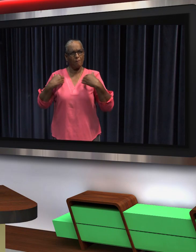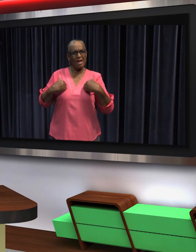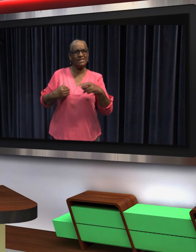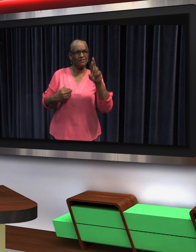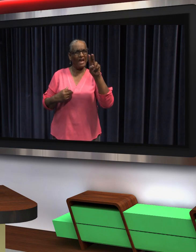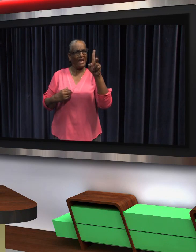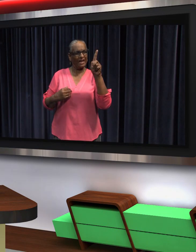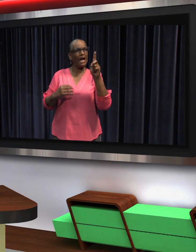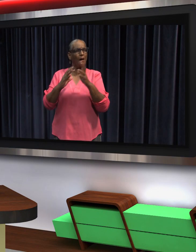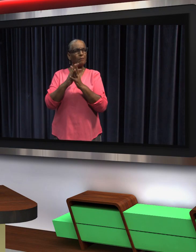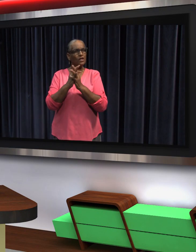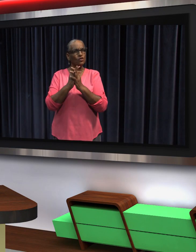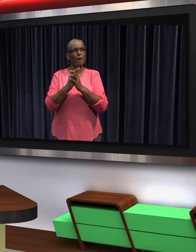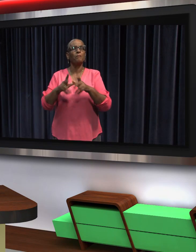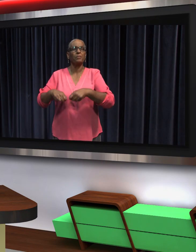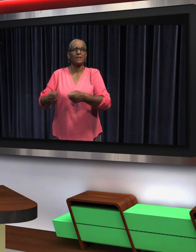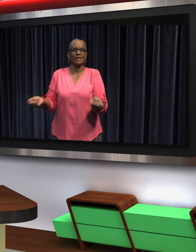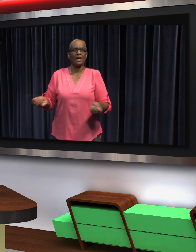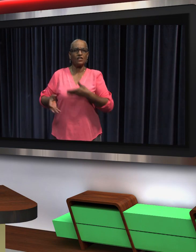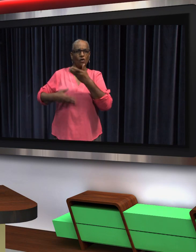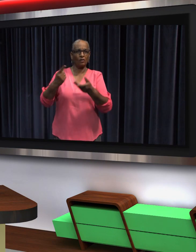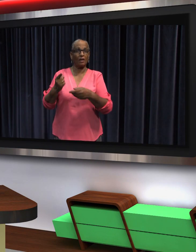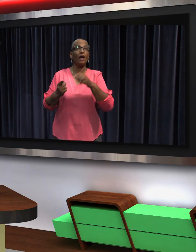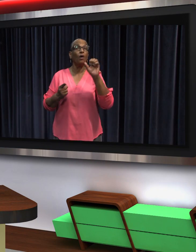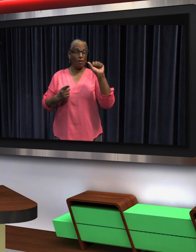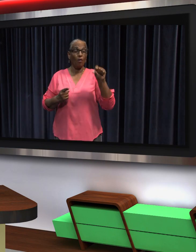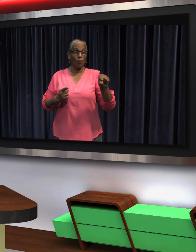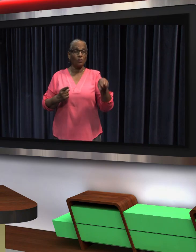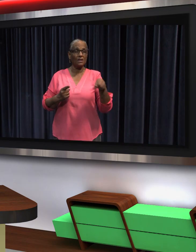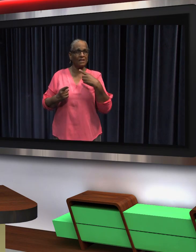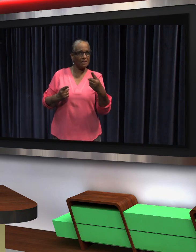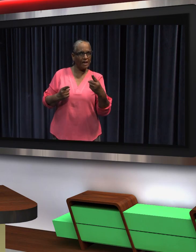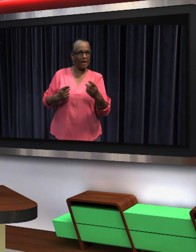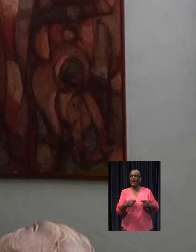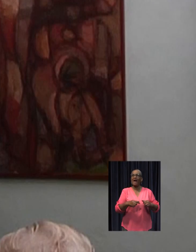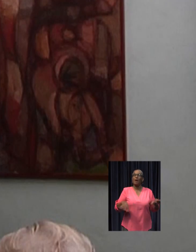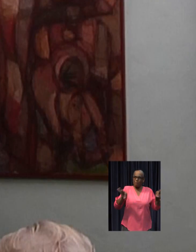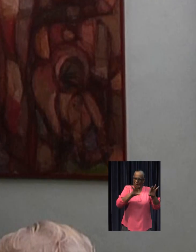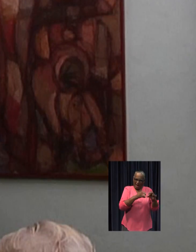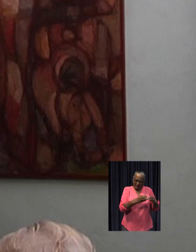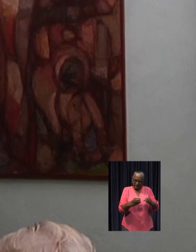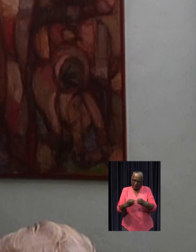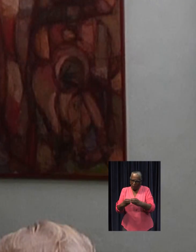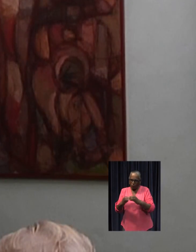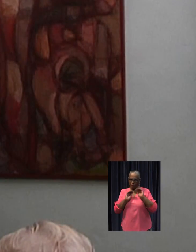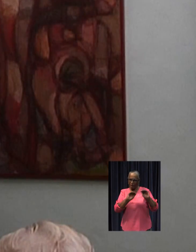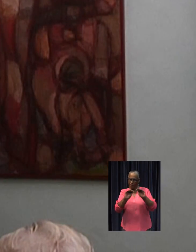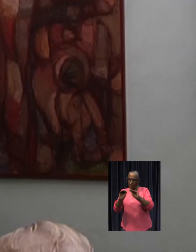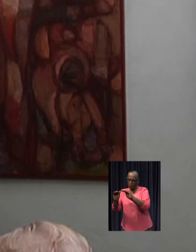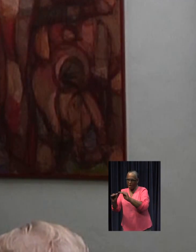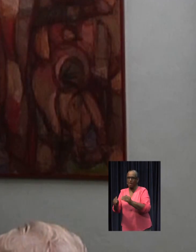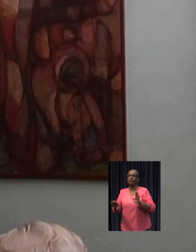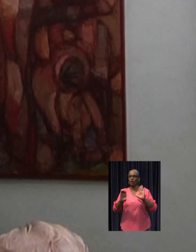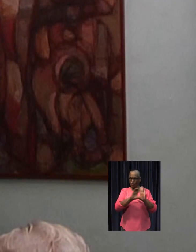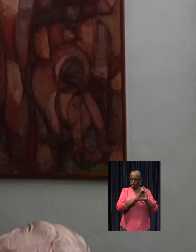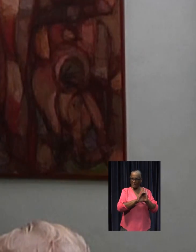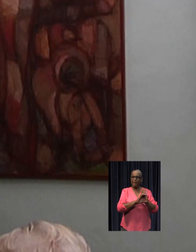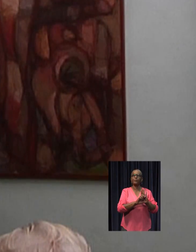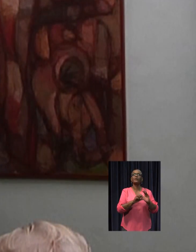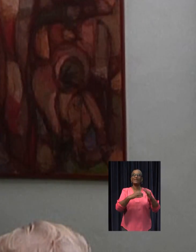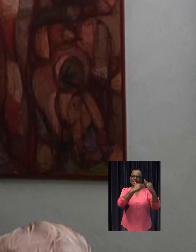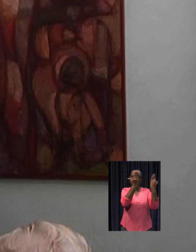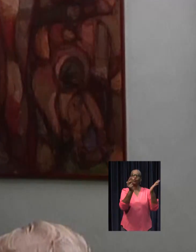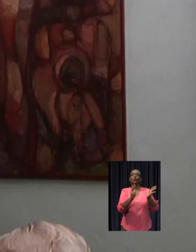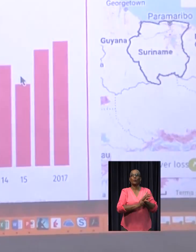a presentation to the clergy of the Roman Catholic Diocese. Schoetschalk is informing all relevant players